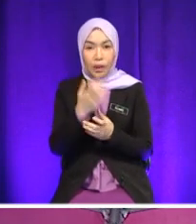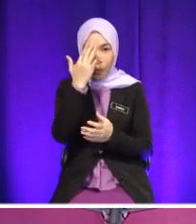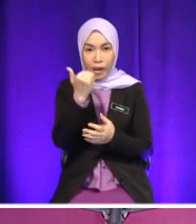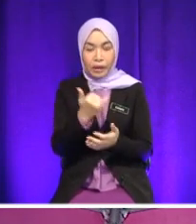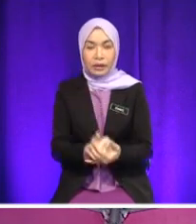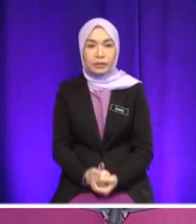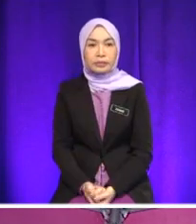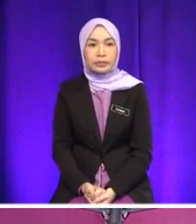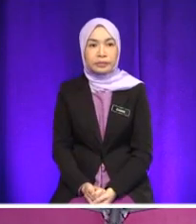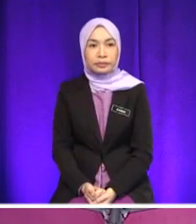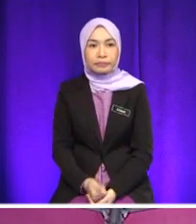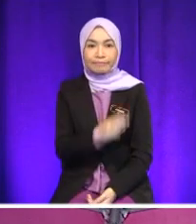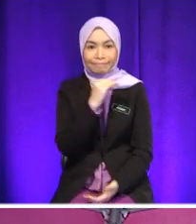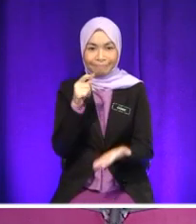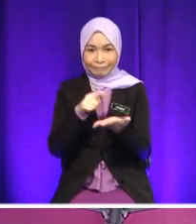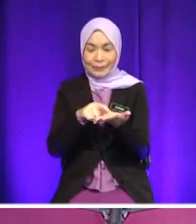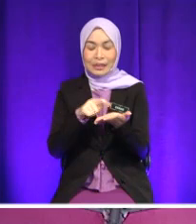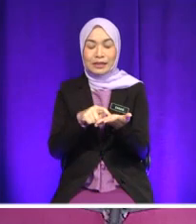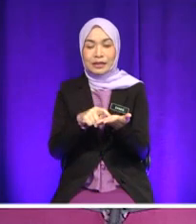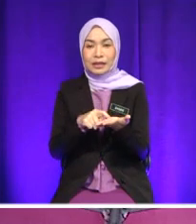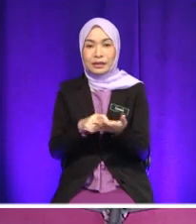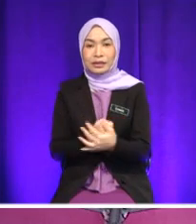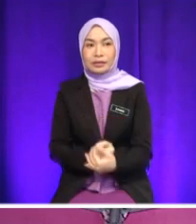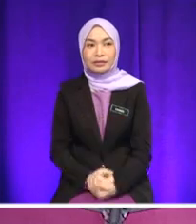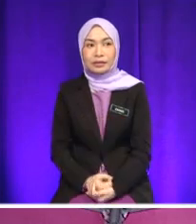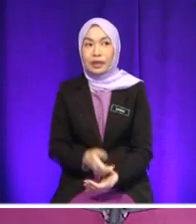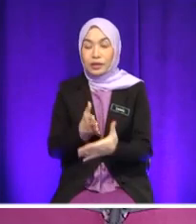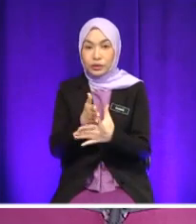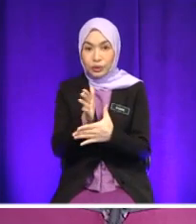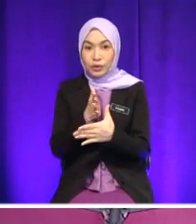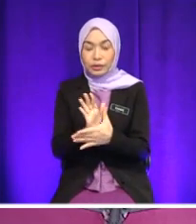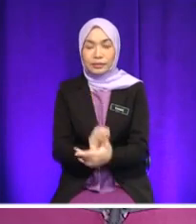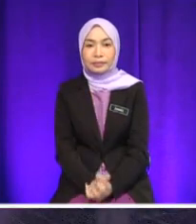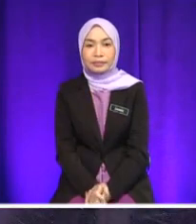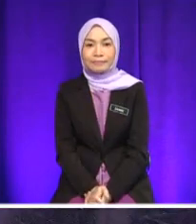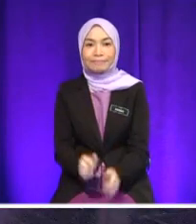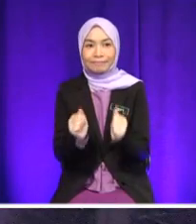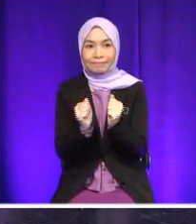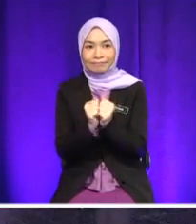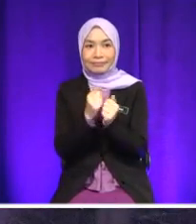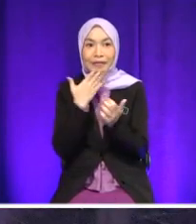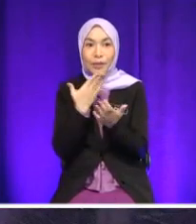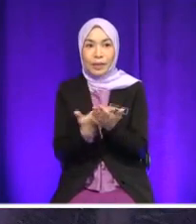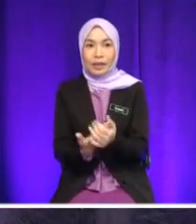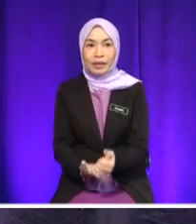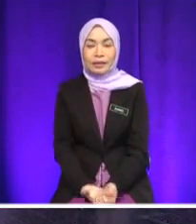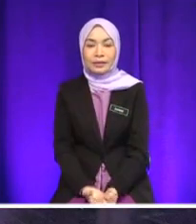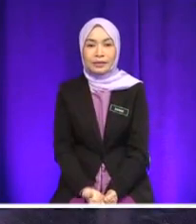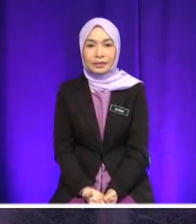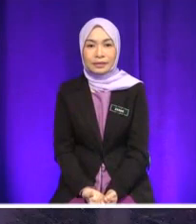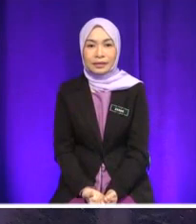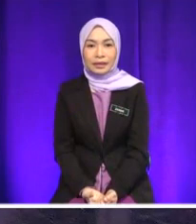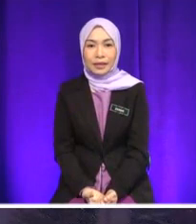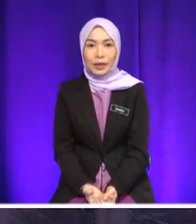friends, okay? Then the discussion will be going on like that. Okay? All Shall right. we try and see how does it work, okay?